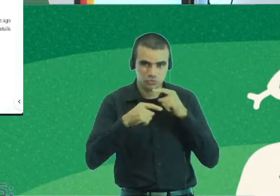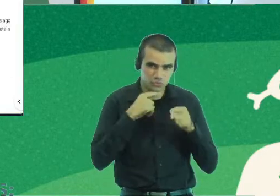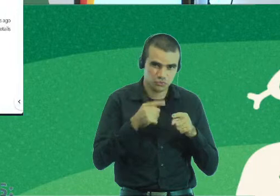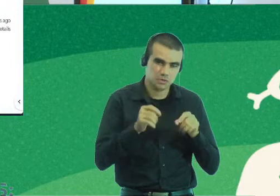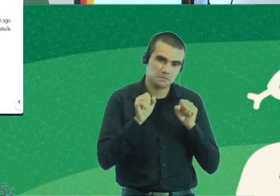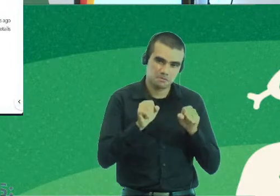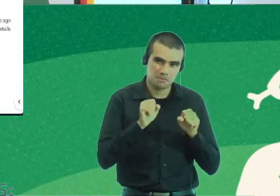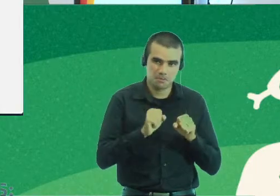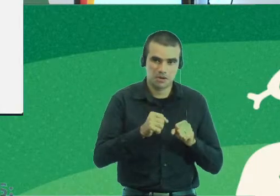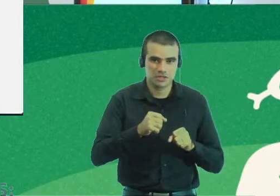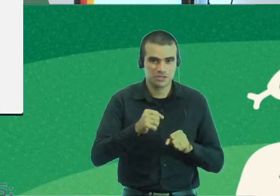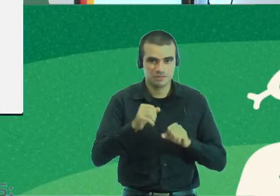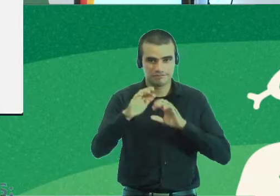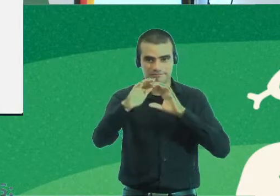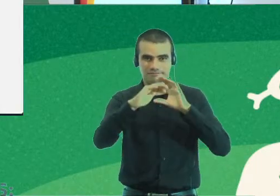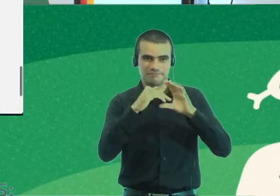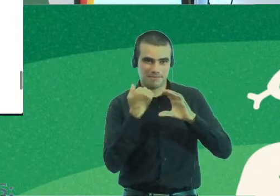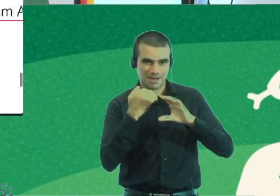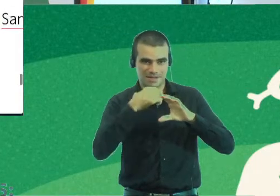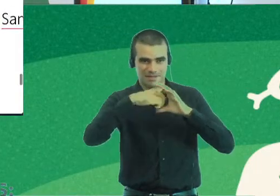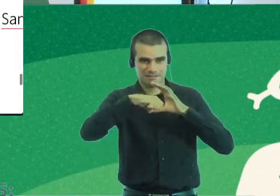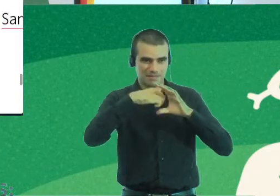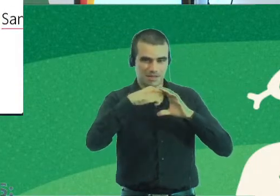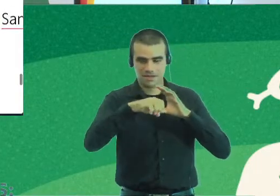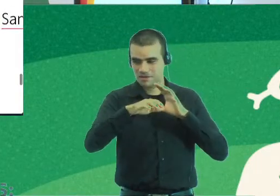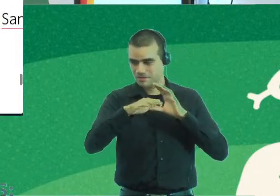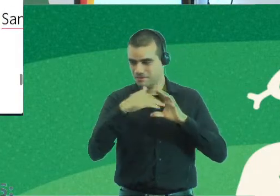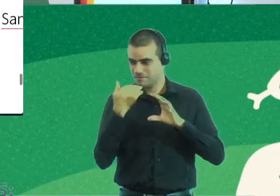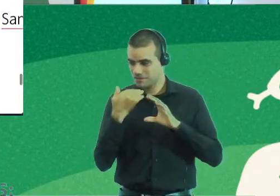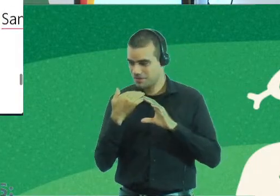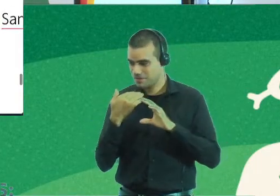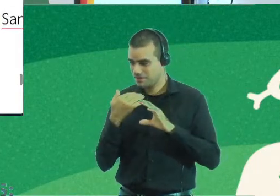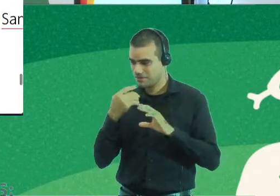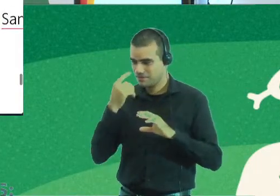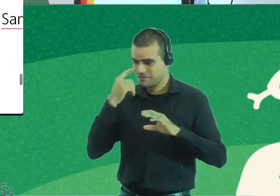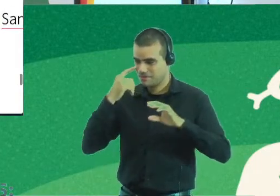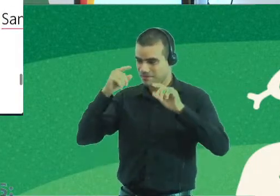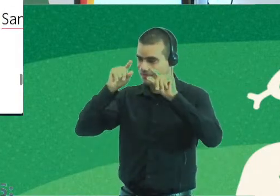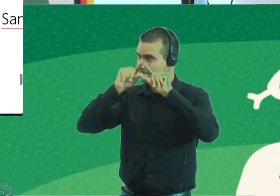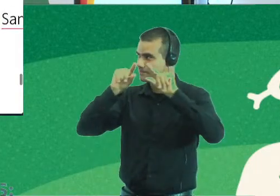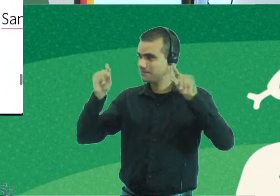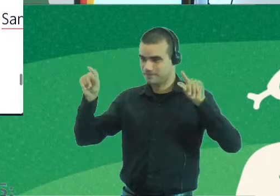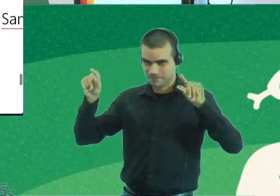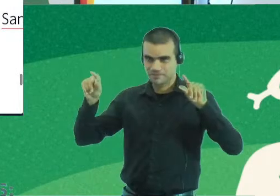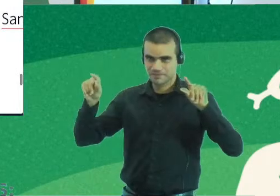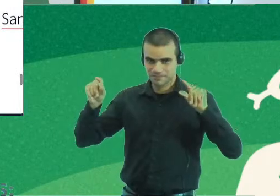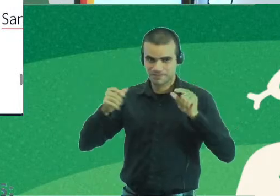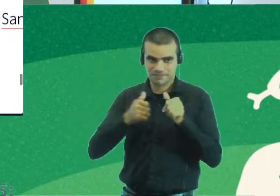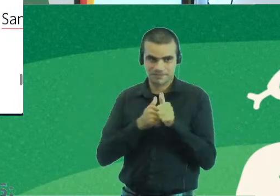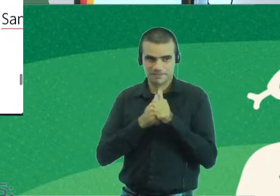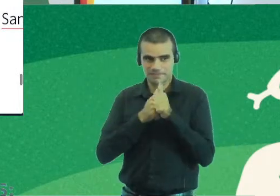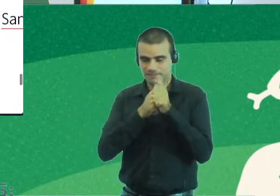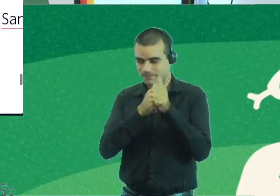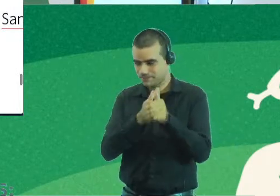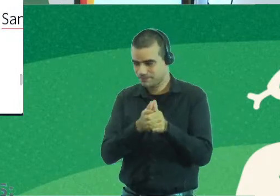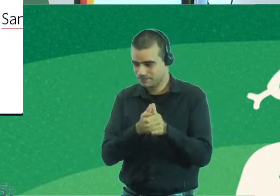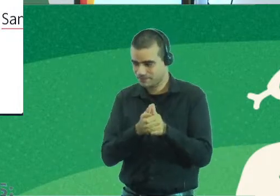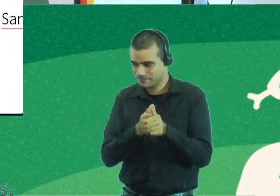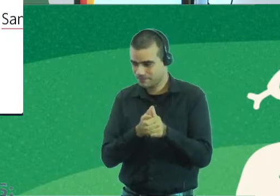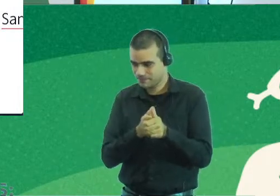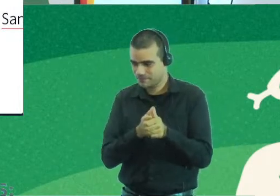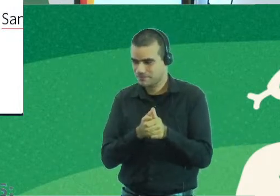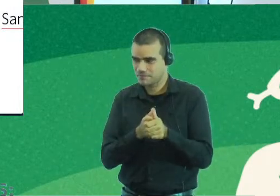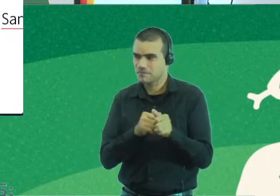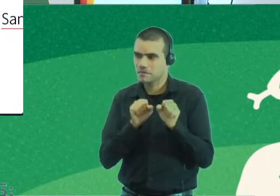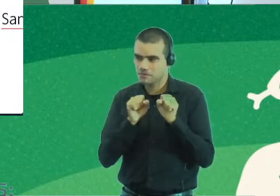address at the beginning of this blog post right here, sagnew@twilio.com. Find me on Twitter at sagnewshreds if